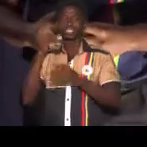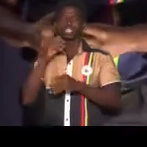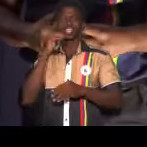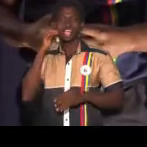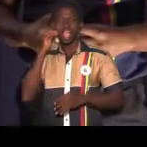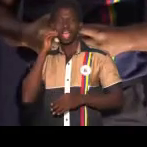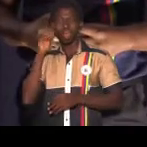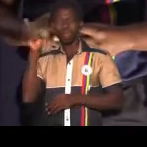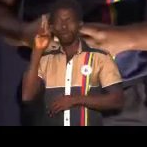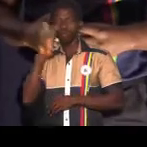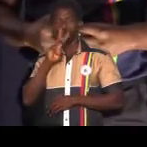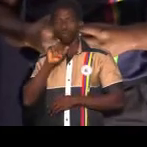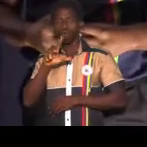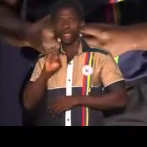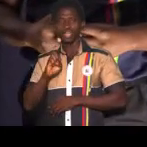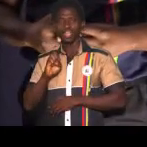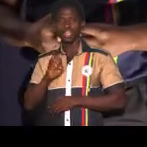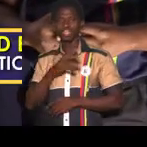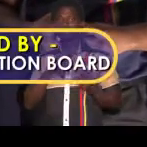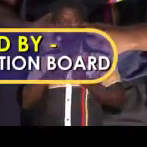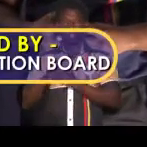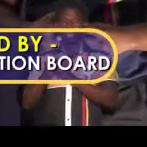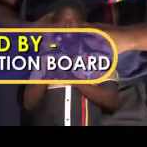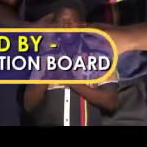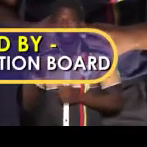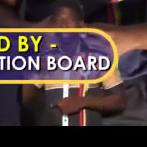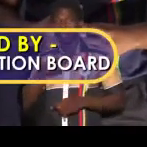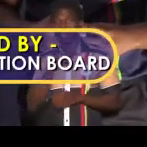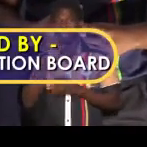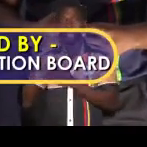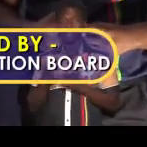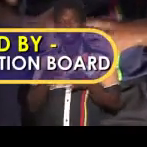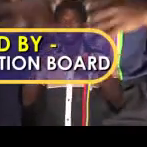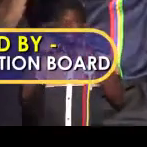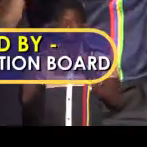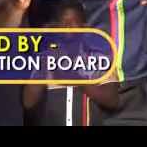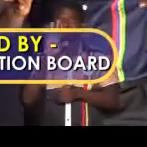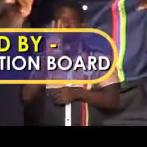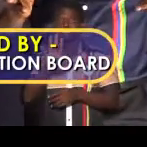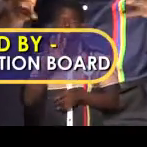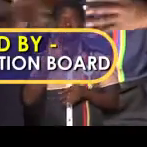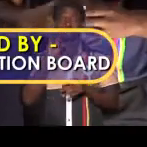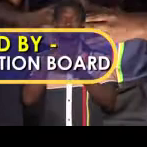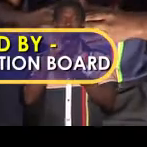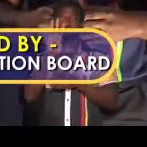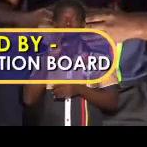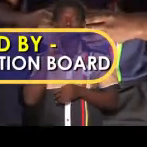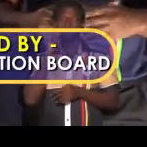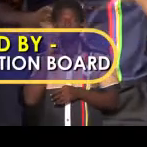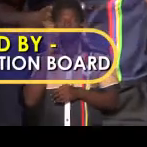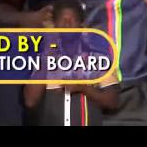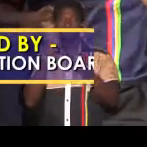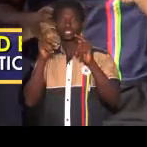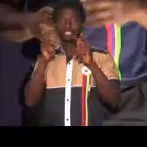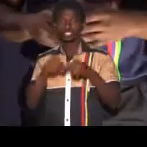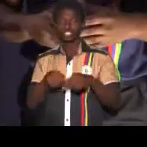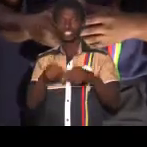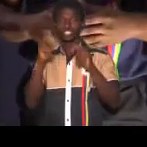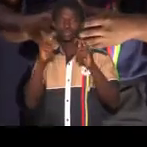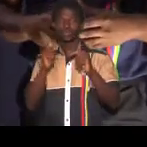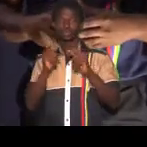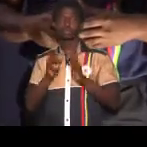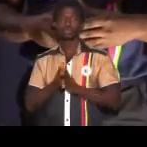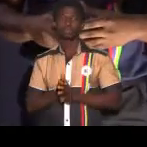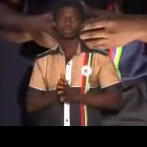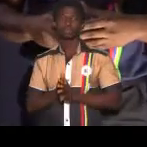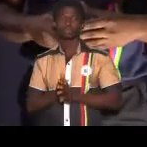language interpreter in the house, Uncle Wale. Together, we are bringing the classroom into your home.